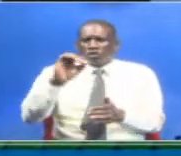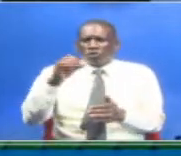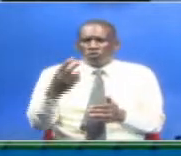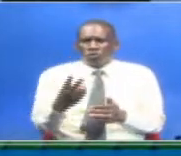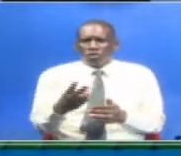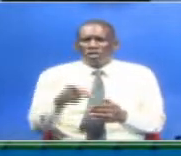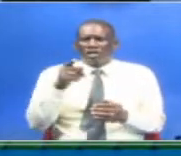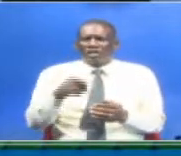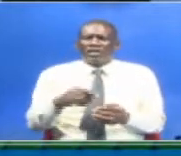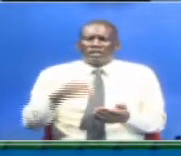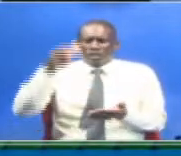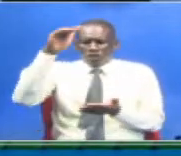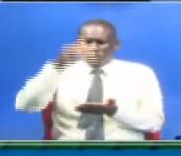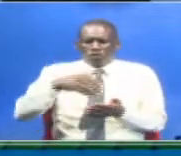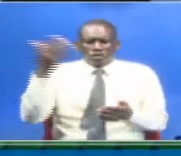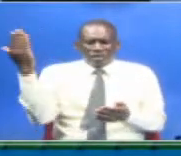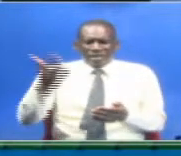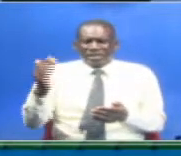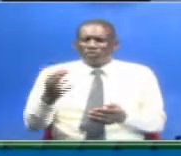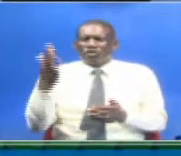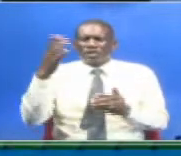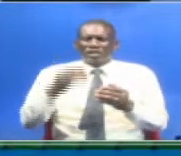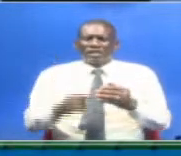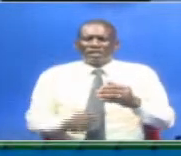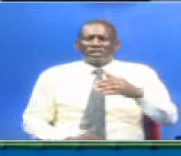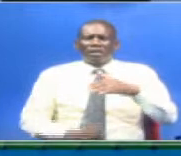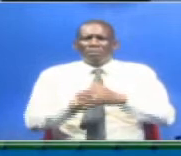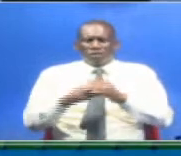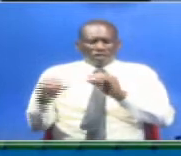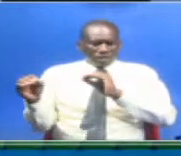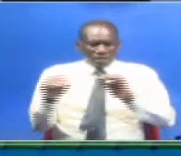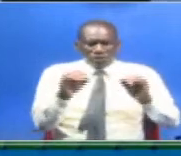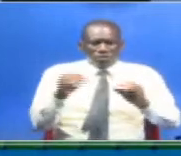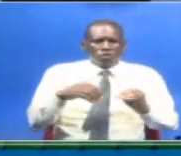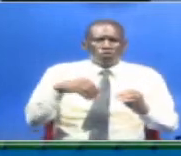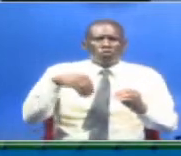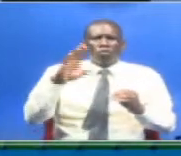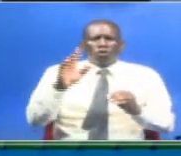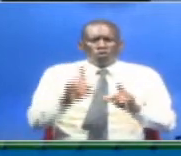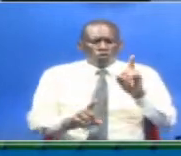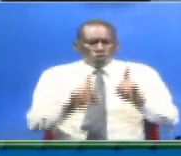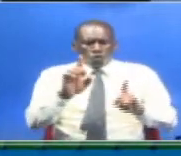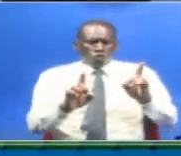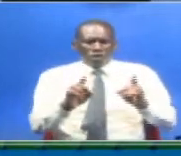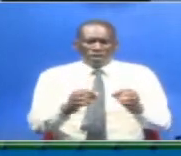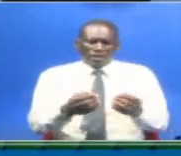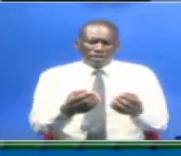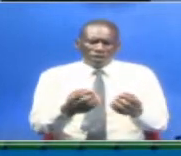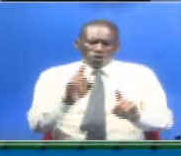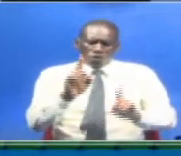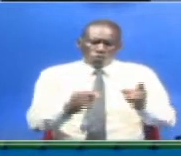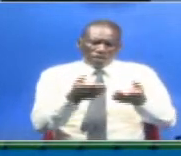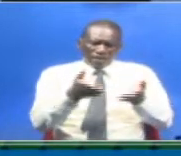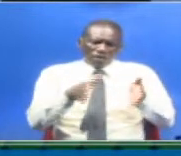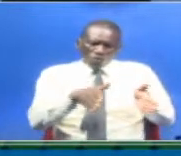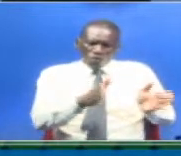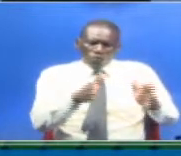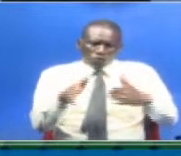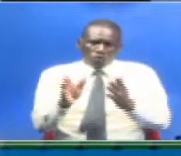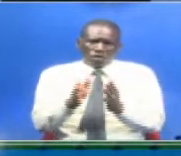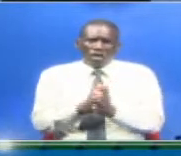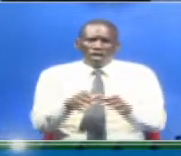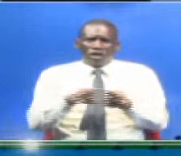deforestation, supporting the transition to more efficient cook stoves, or facilitating the uptake of clean